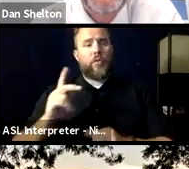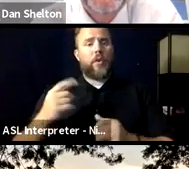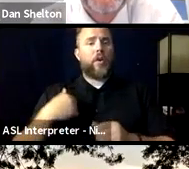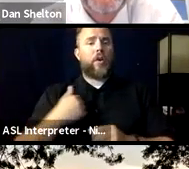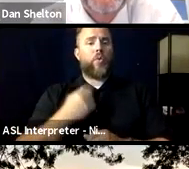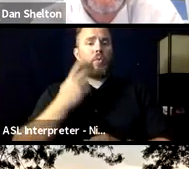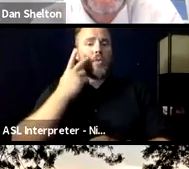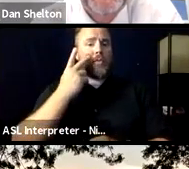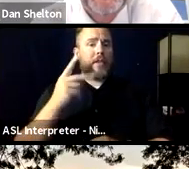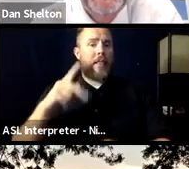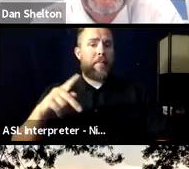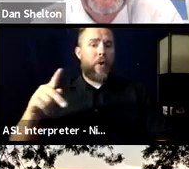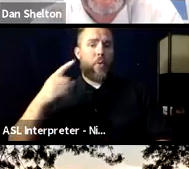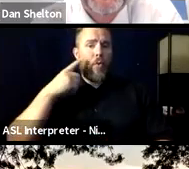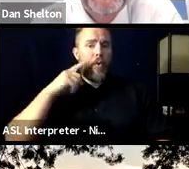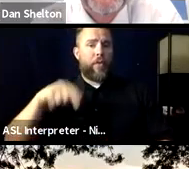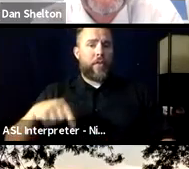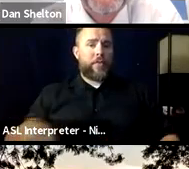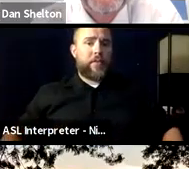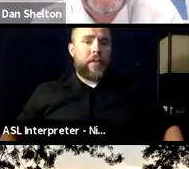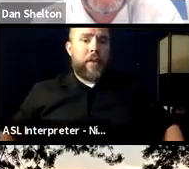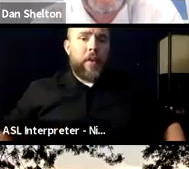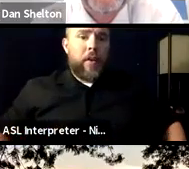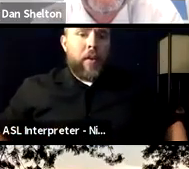the PDF of the PowerPoint presentation?